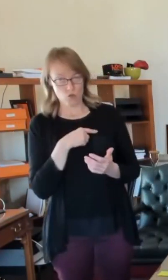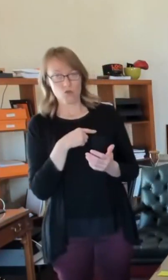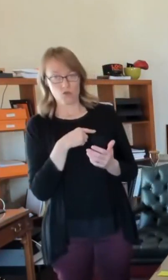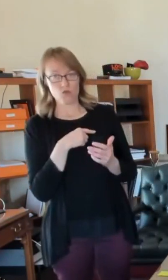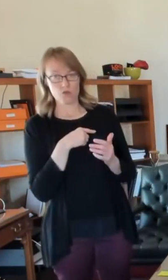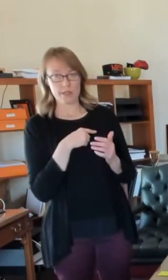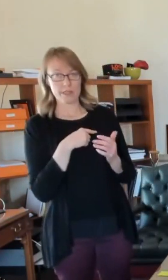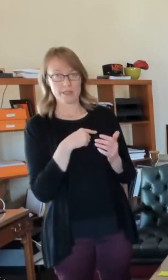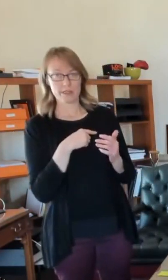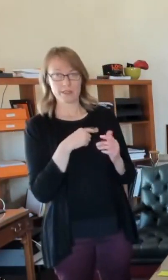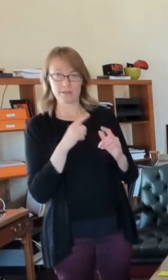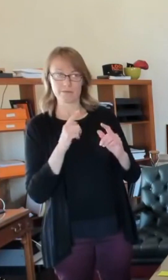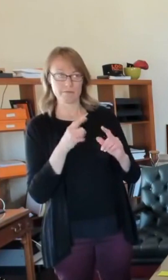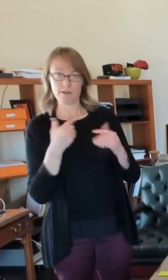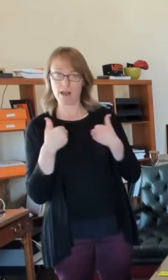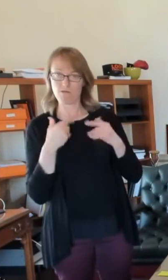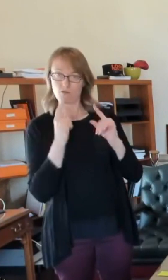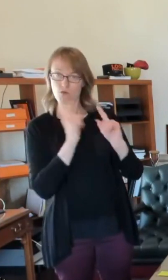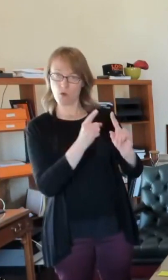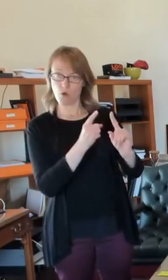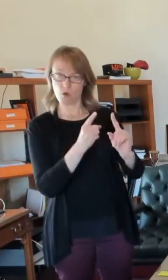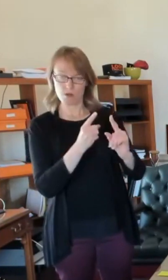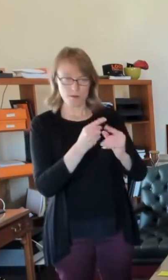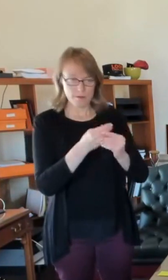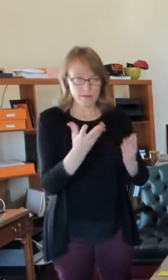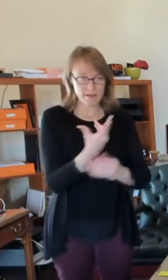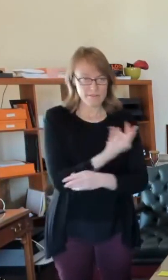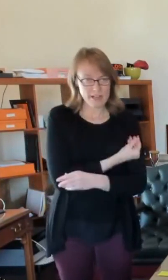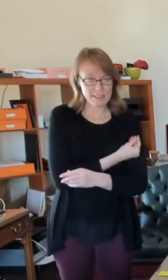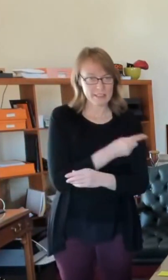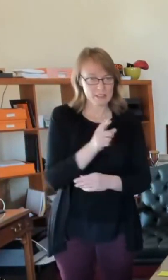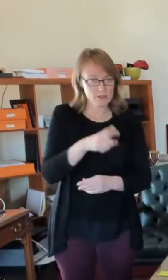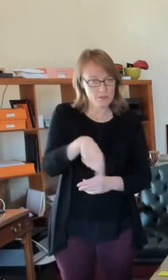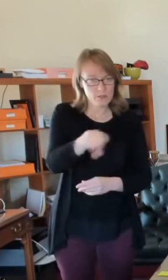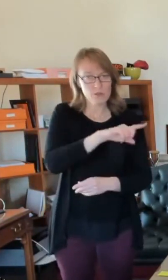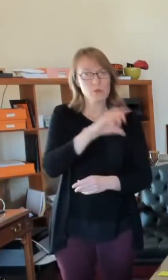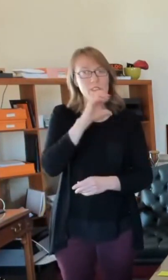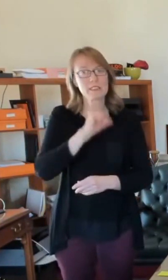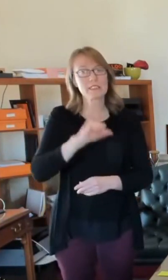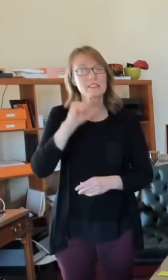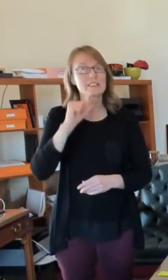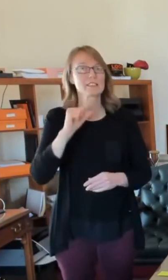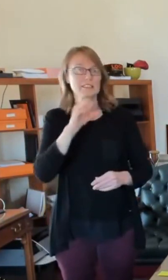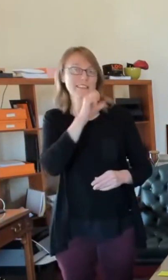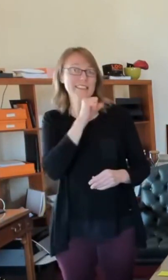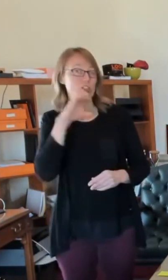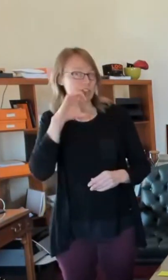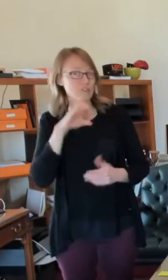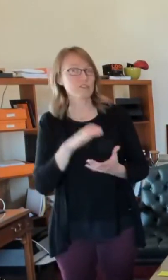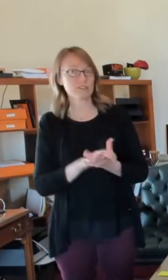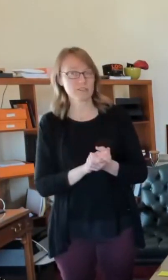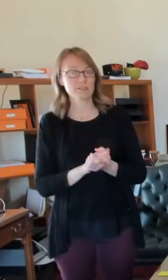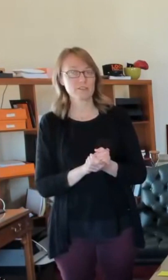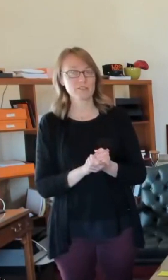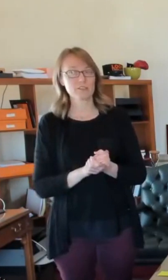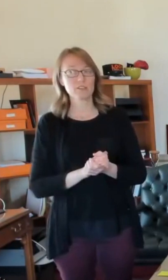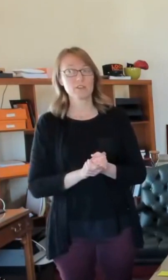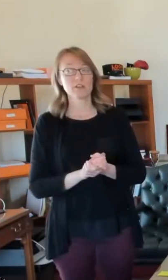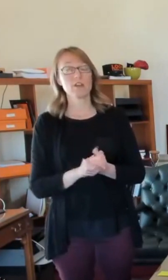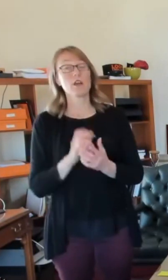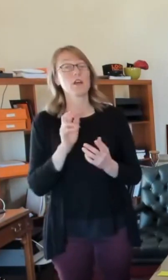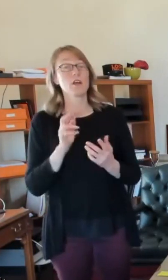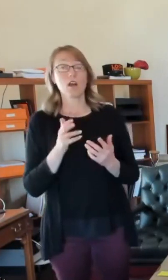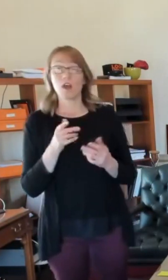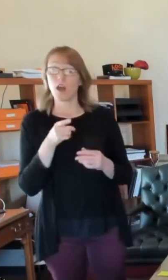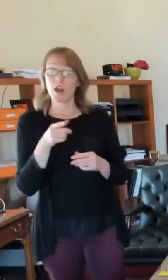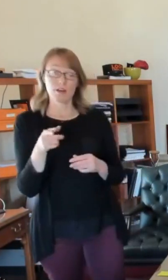enough vaccine, either through our own vaccination programs or through the hospitals. And if you have